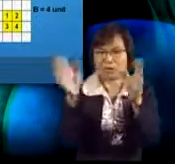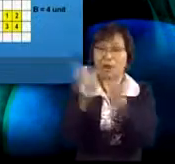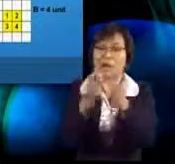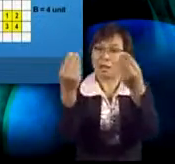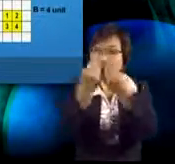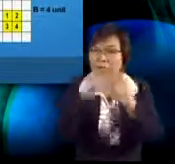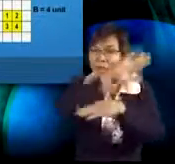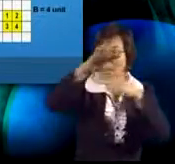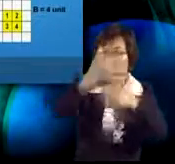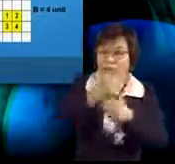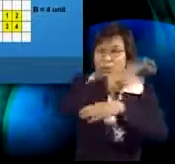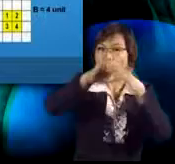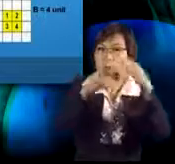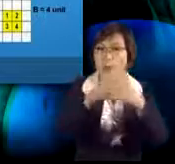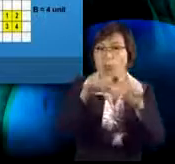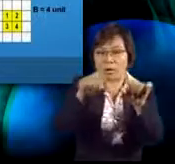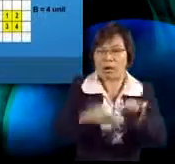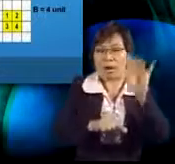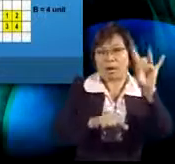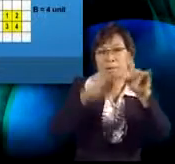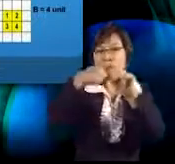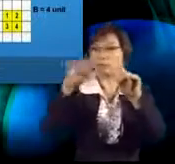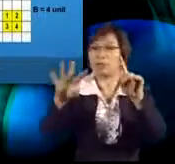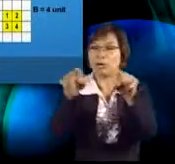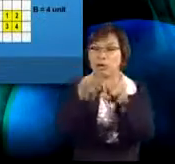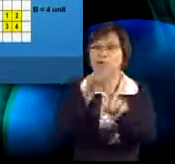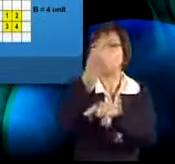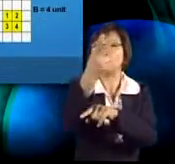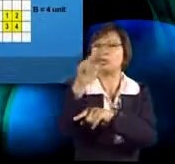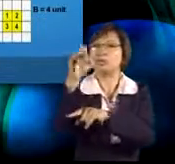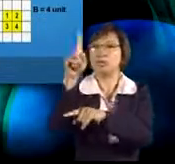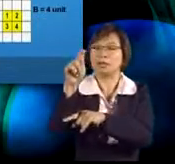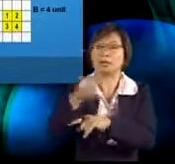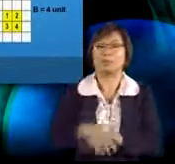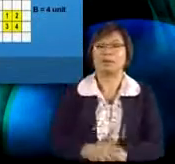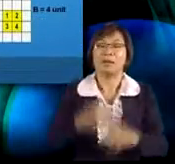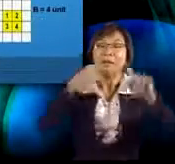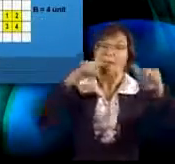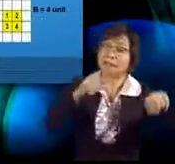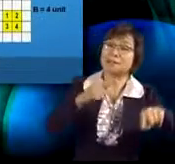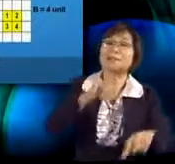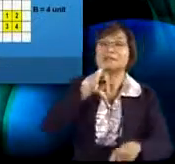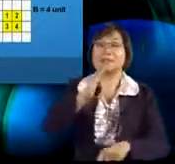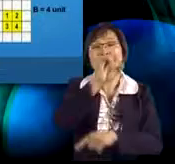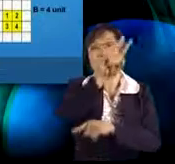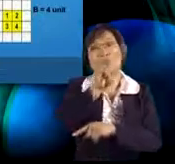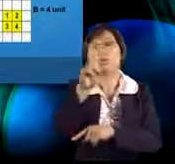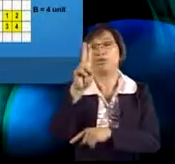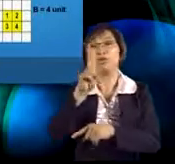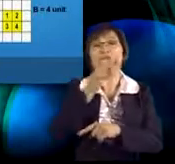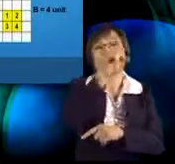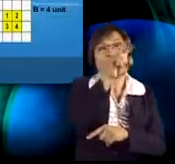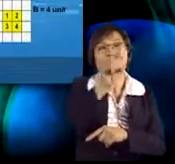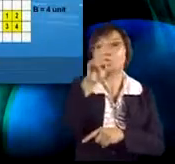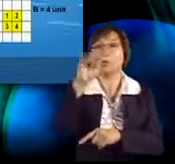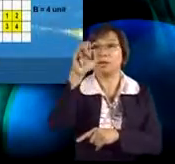get the whole area. 8 plus 4 equals to 12 units square. The answer is 12 units square.